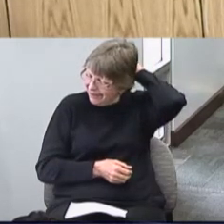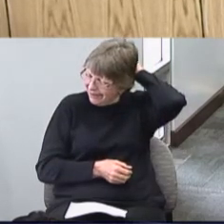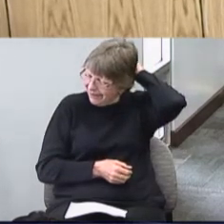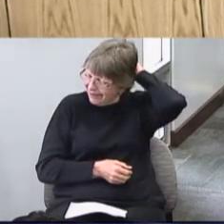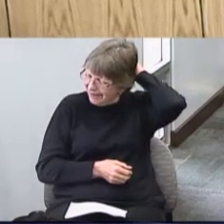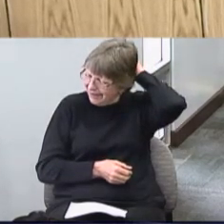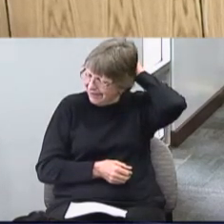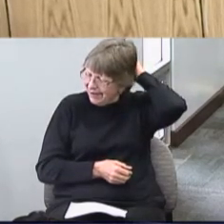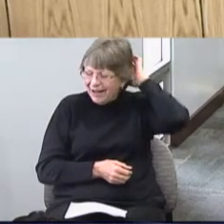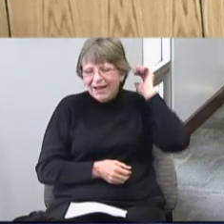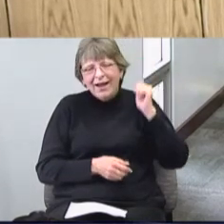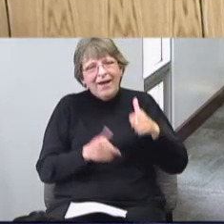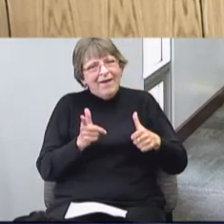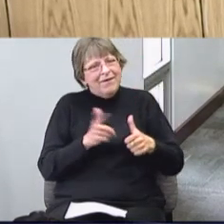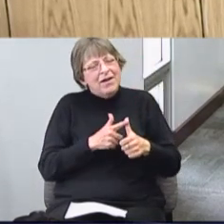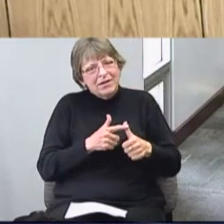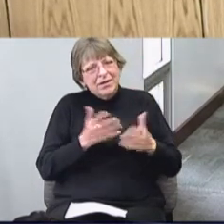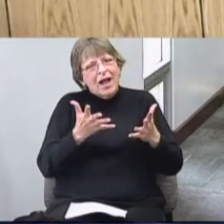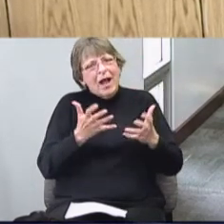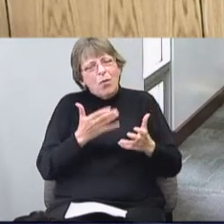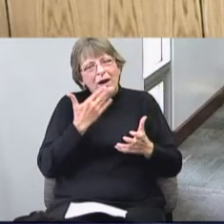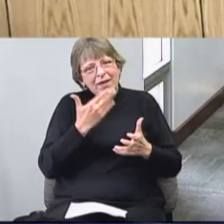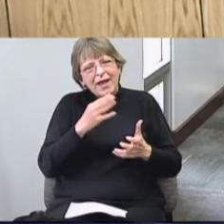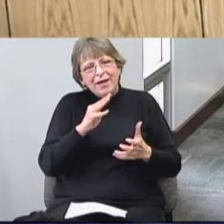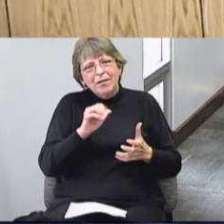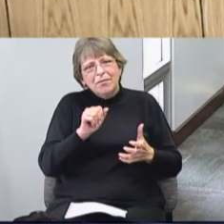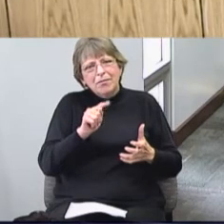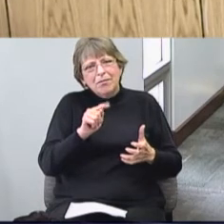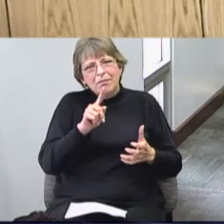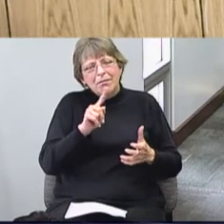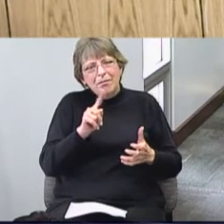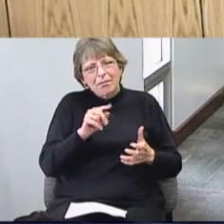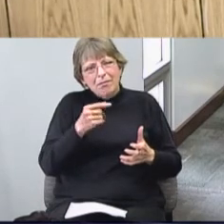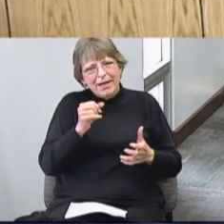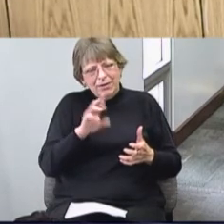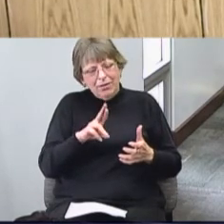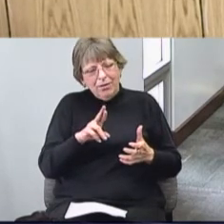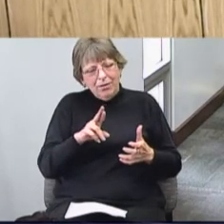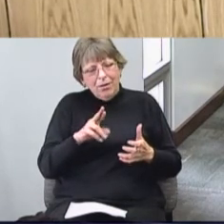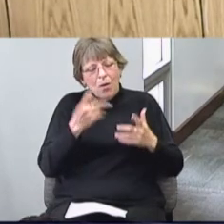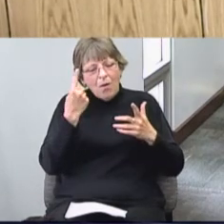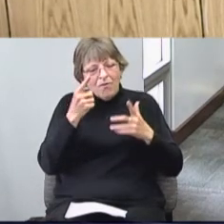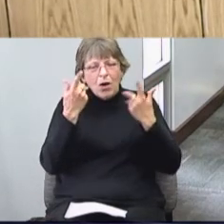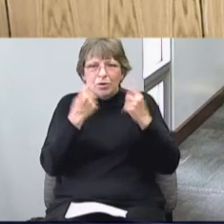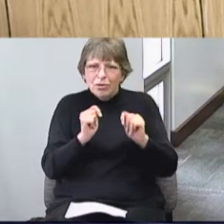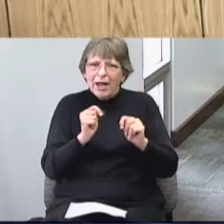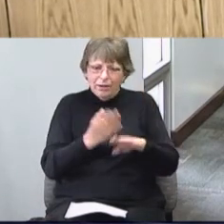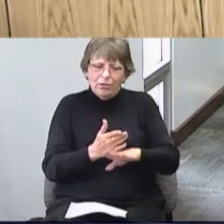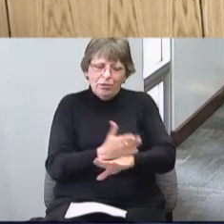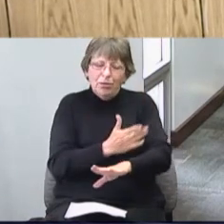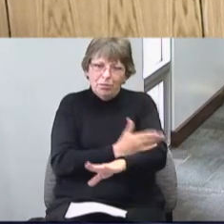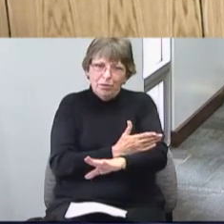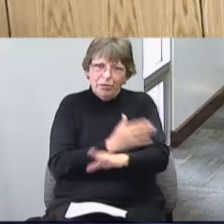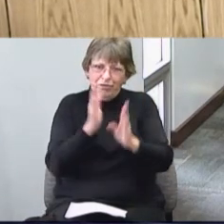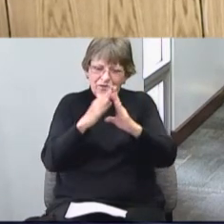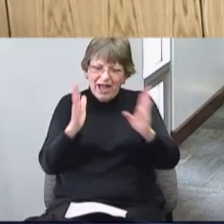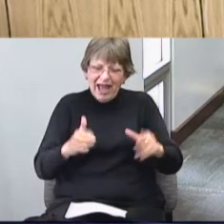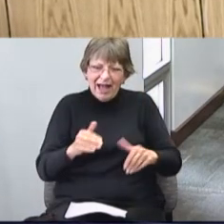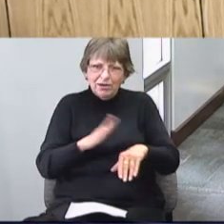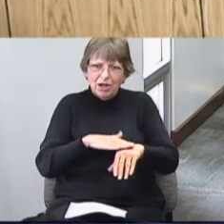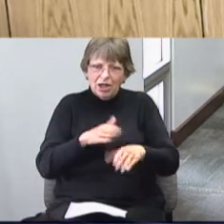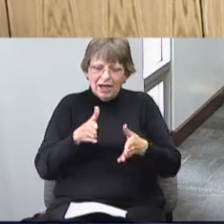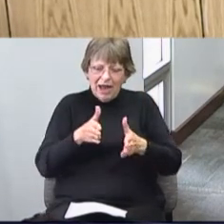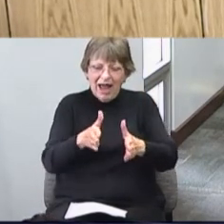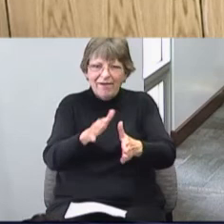Well, first of all, I want to thank Mr. Metzger for making improvement and seeking to improve the property there on Avenue